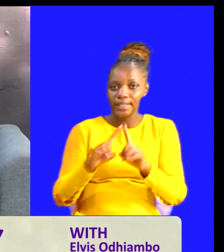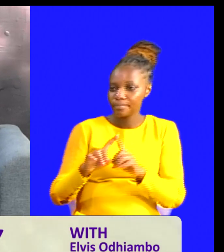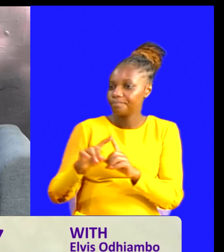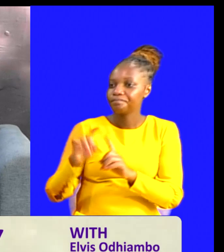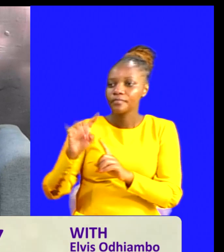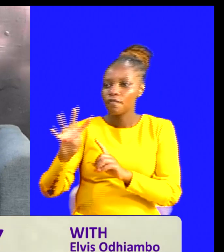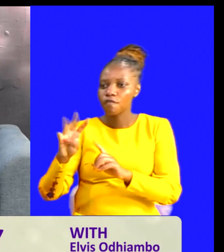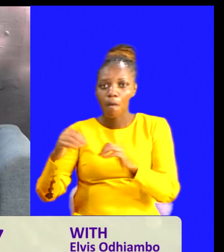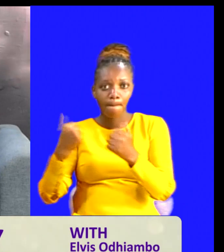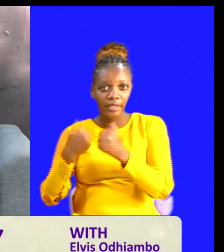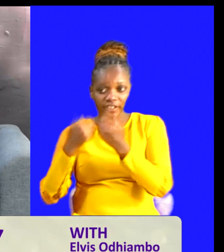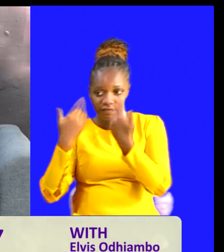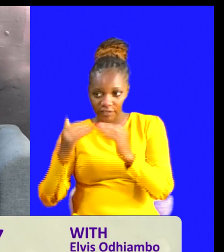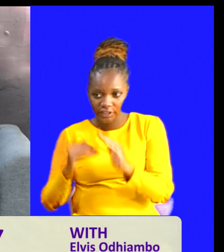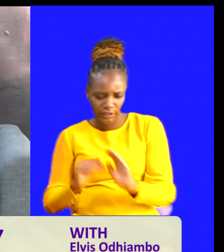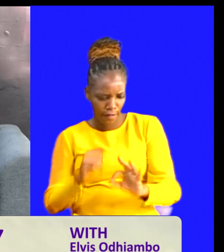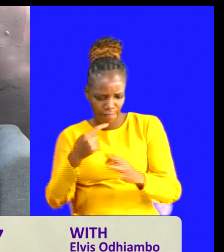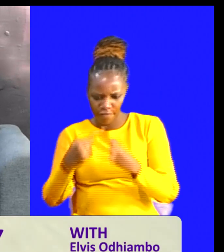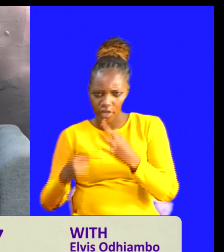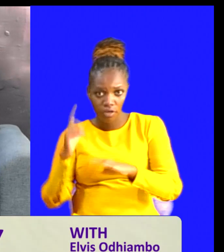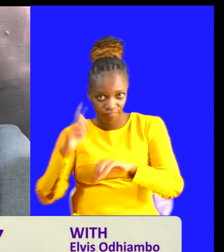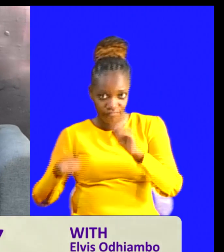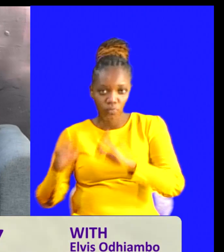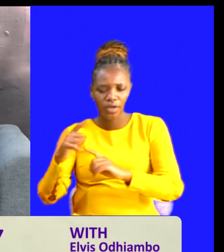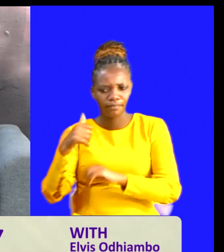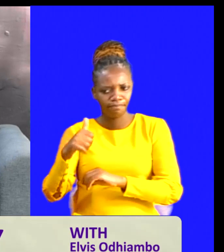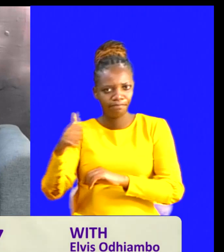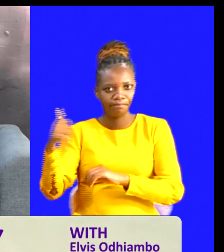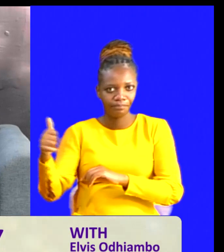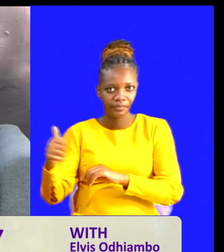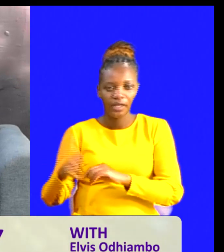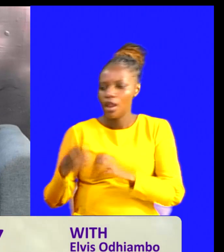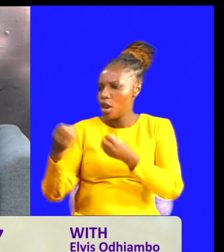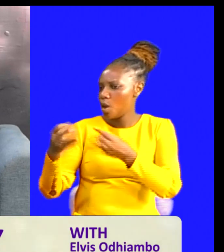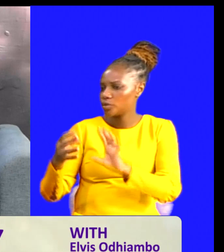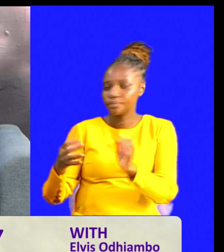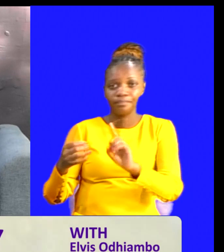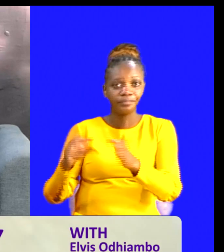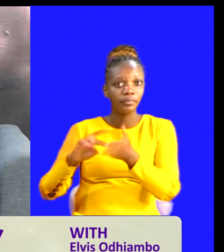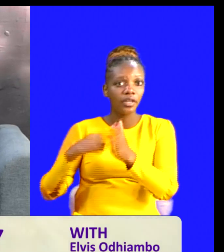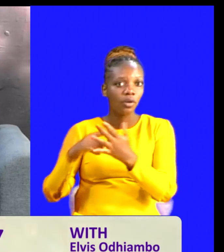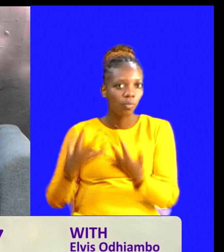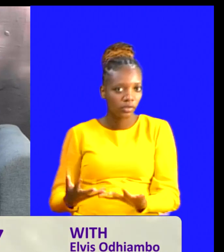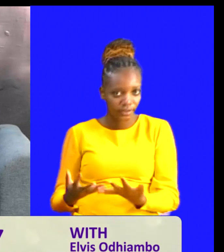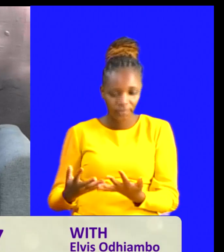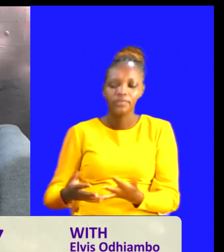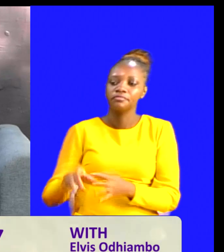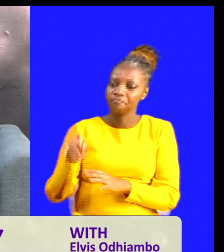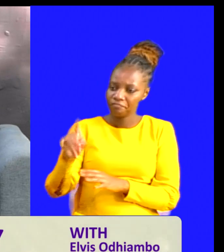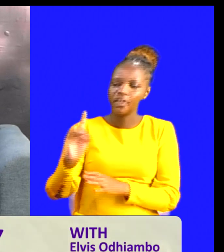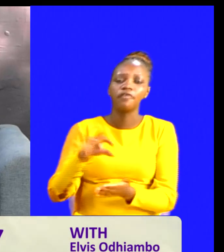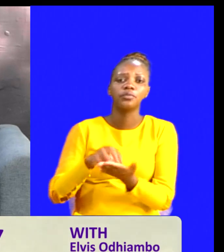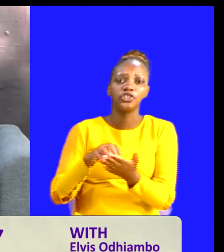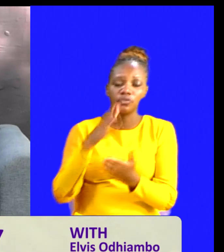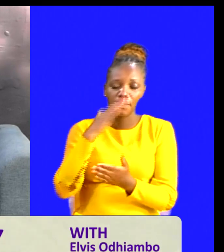3 wins in a row, no loss for them as well. So it puts them in a better position